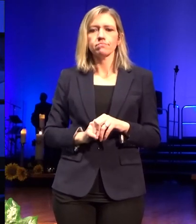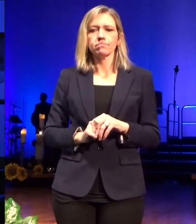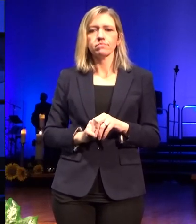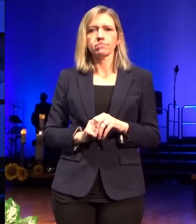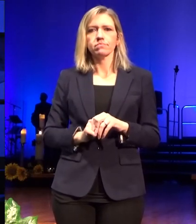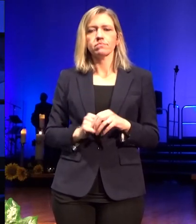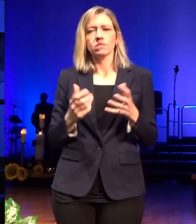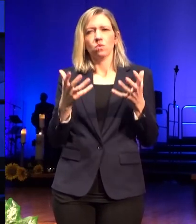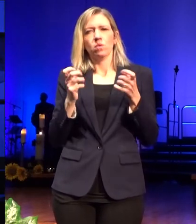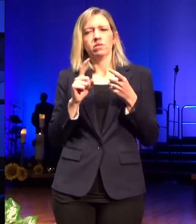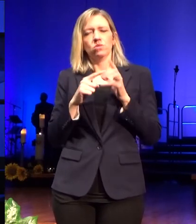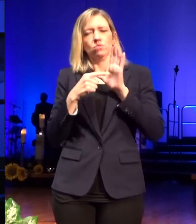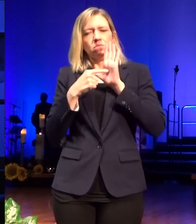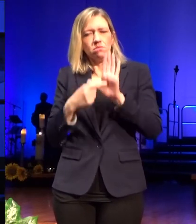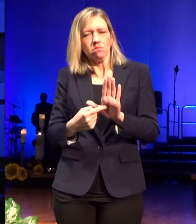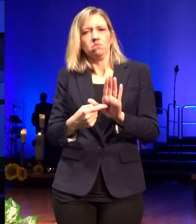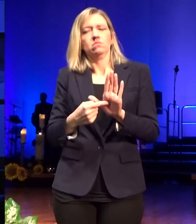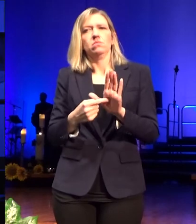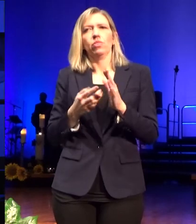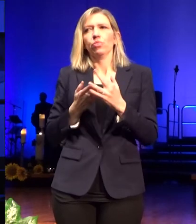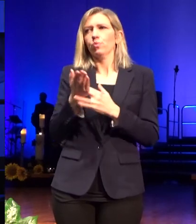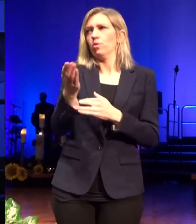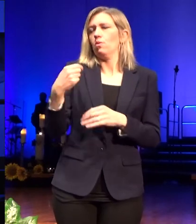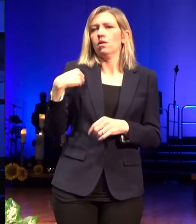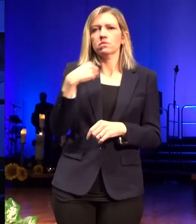and seeks to express itself through us.